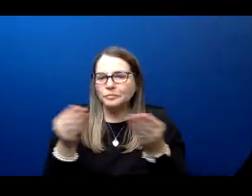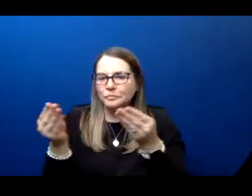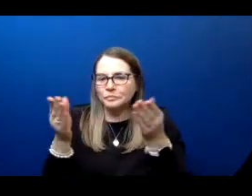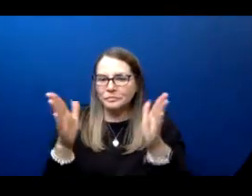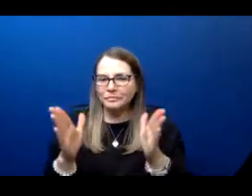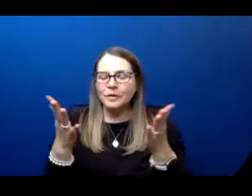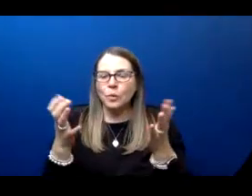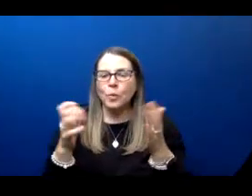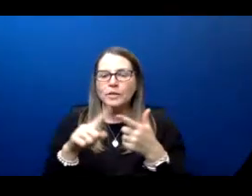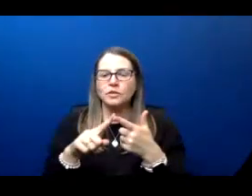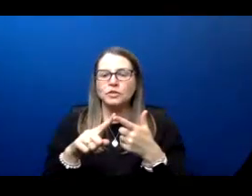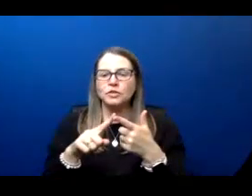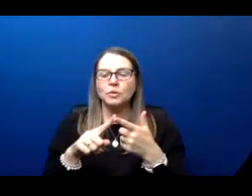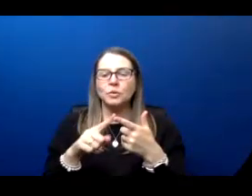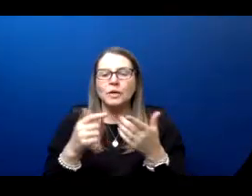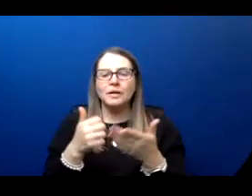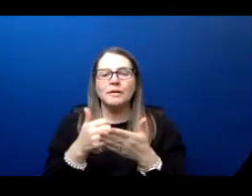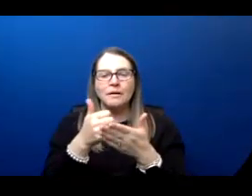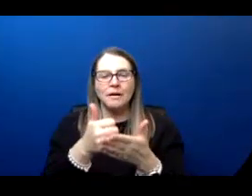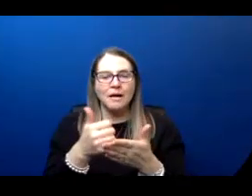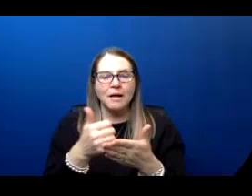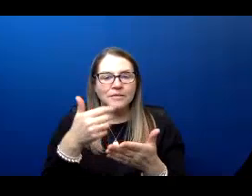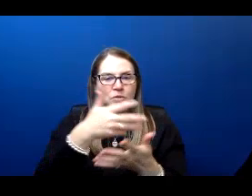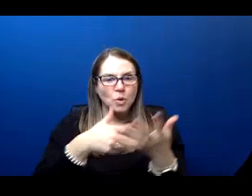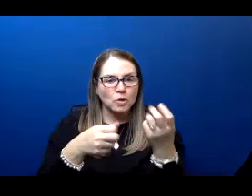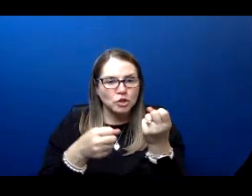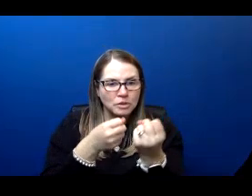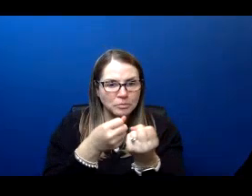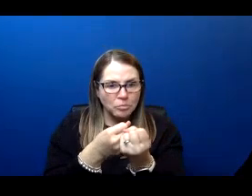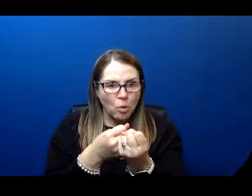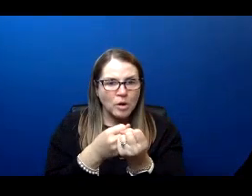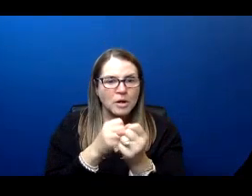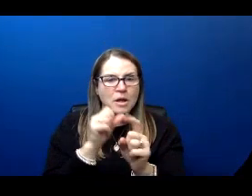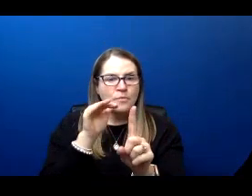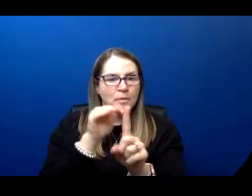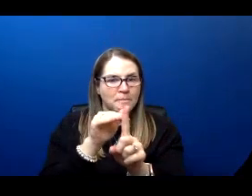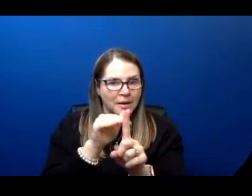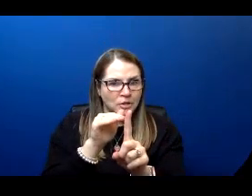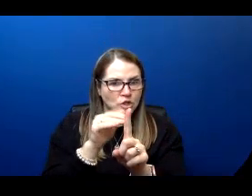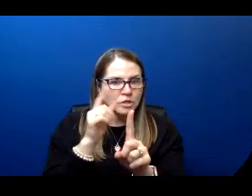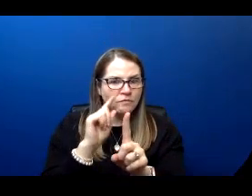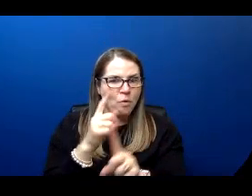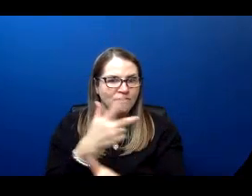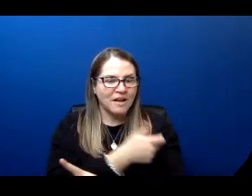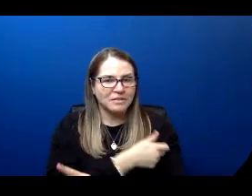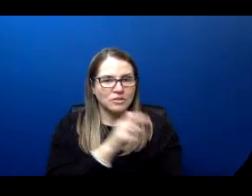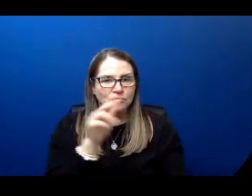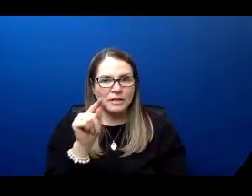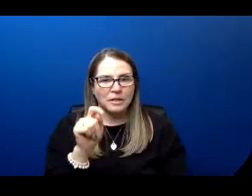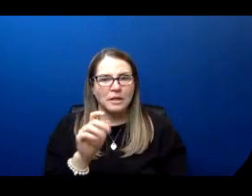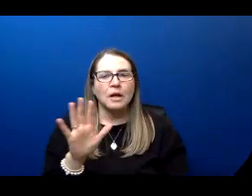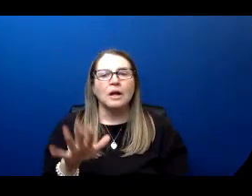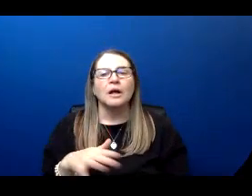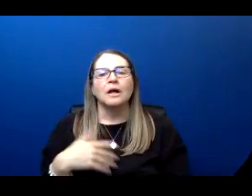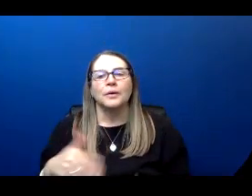leverage trusted messenger, social support, and timely reminders to improve vaccination rates. Oh my God. Okay, we're almost